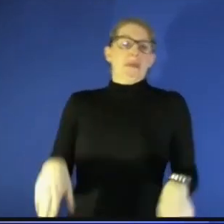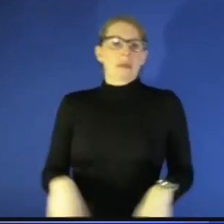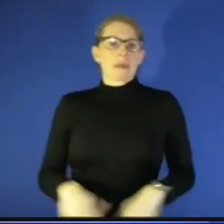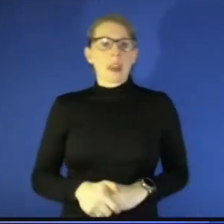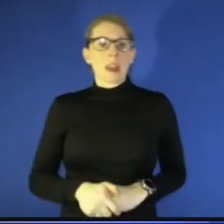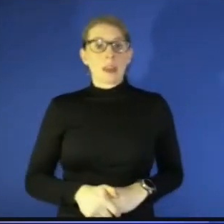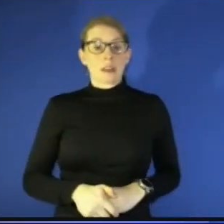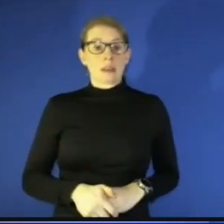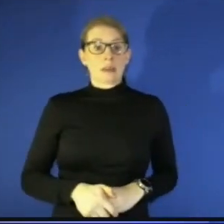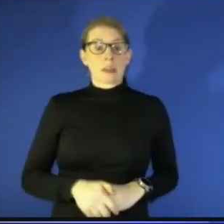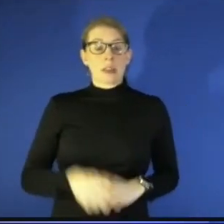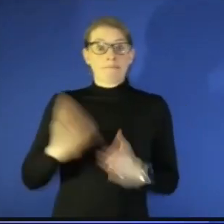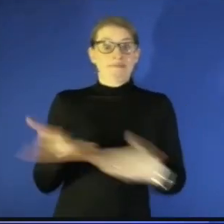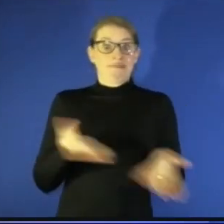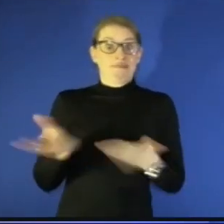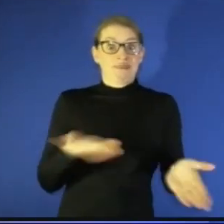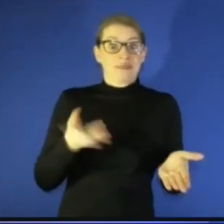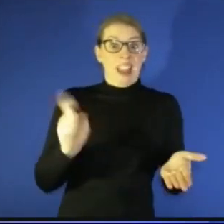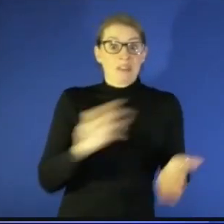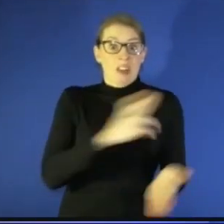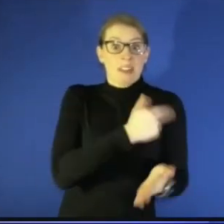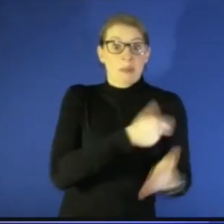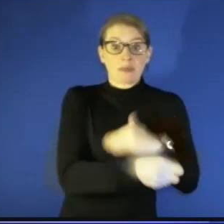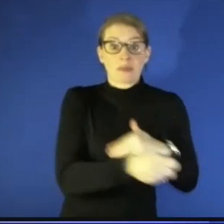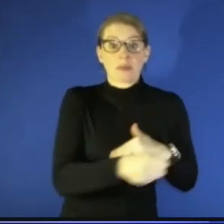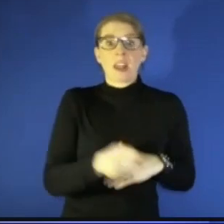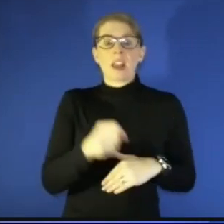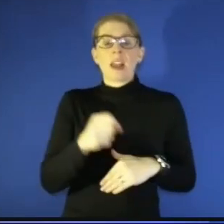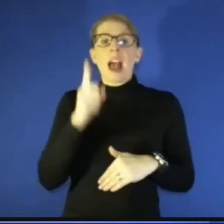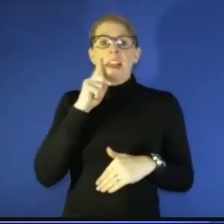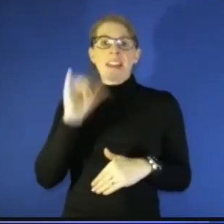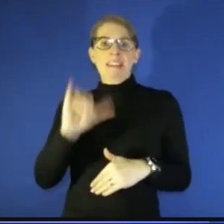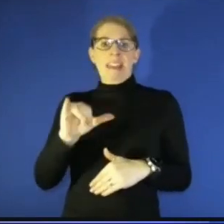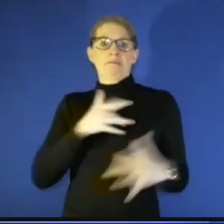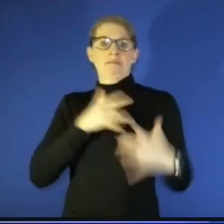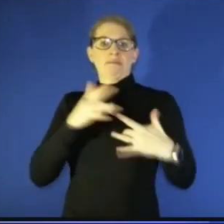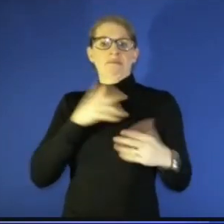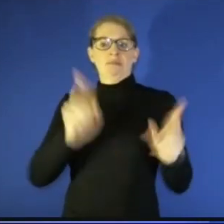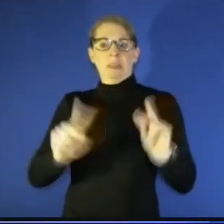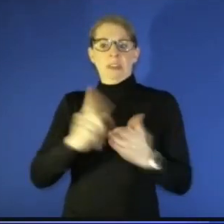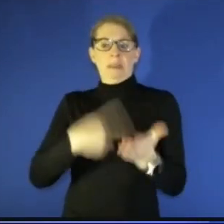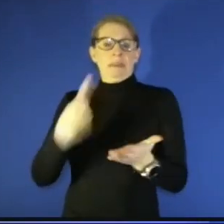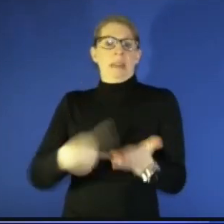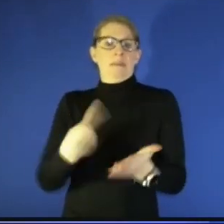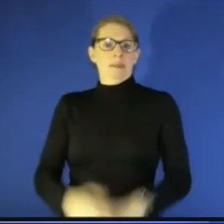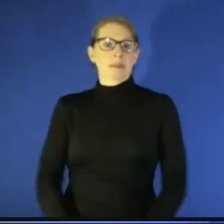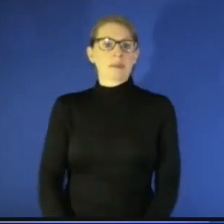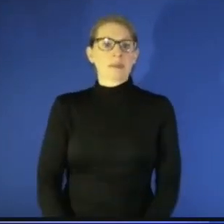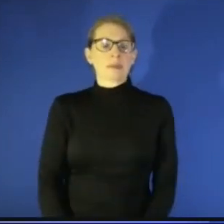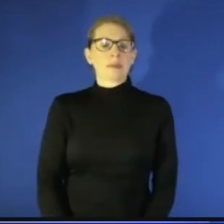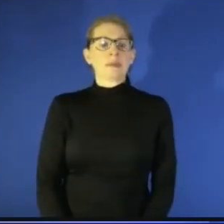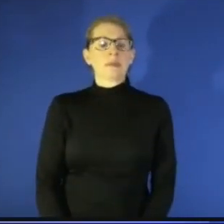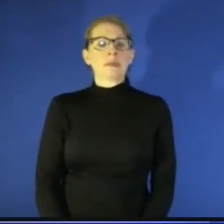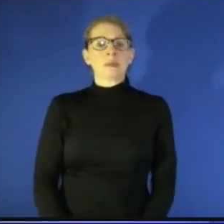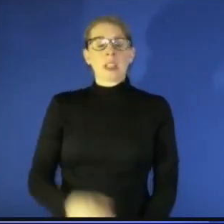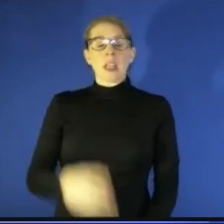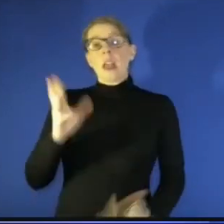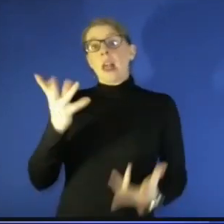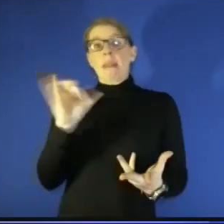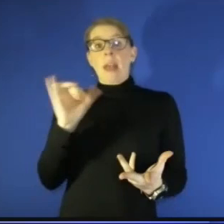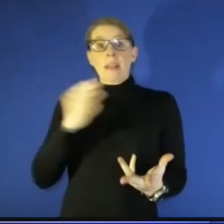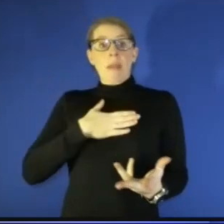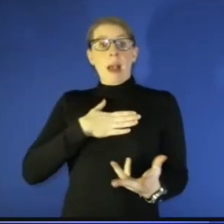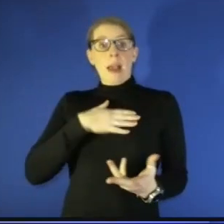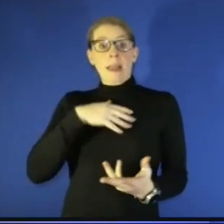in? So that's, I think, what sometimes concerns people is how bad is a fall? My kid fell off a swing the other day. You're